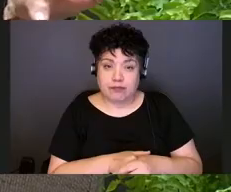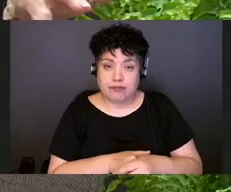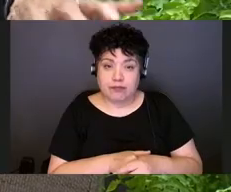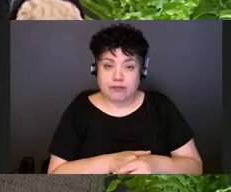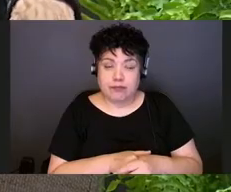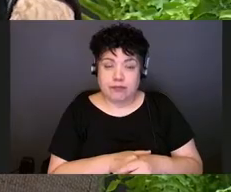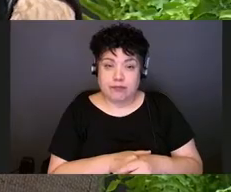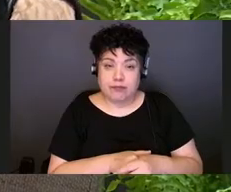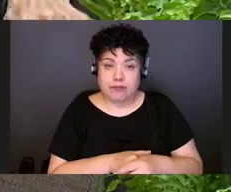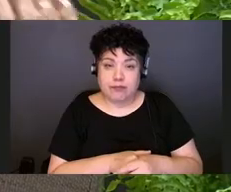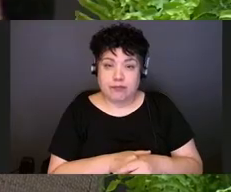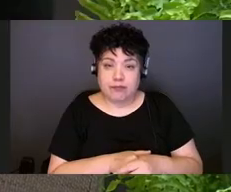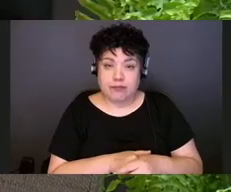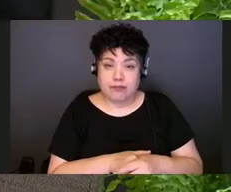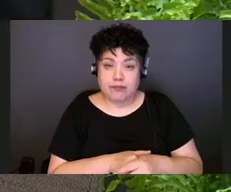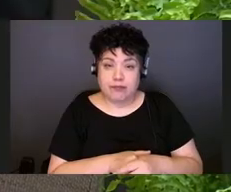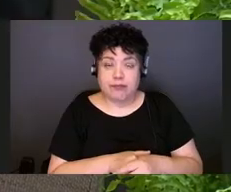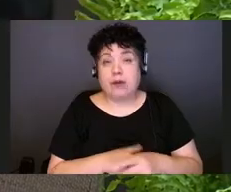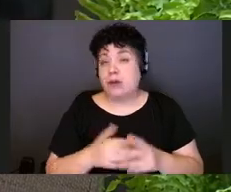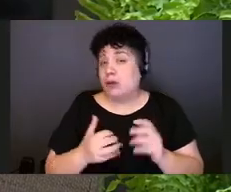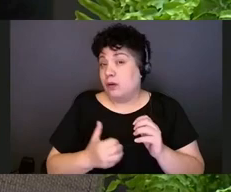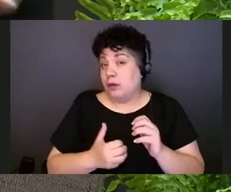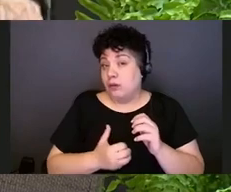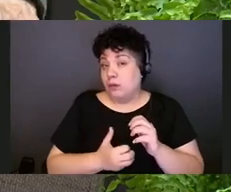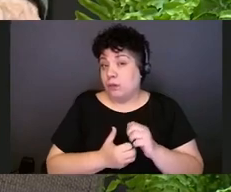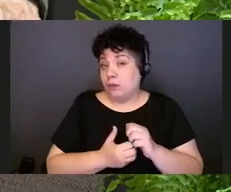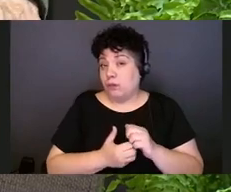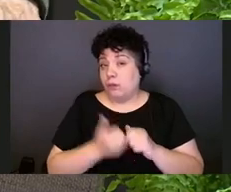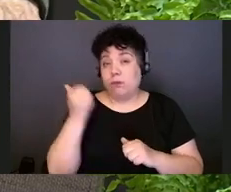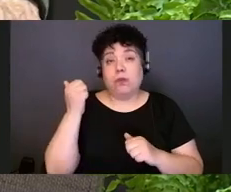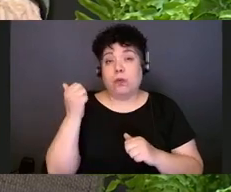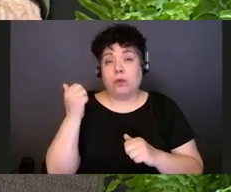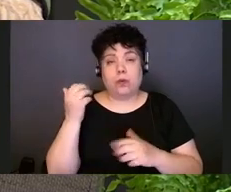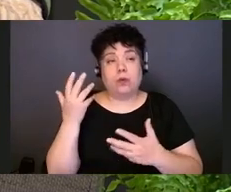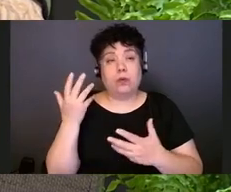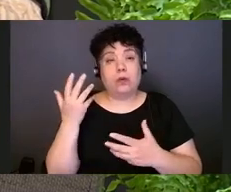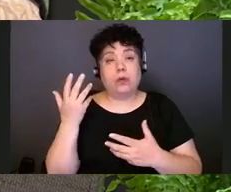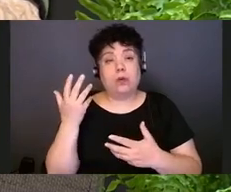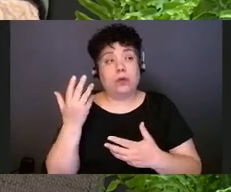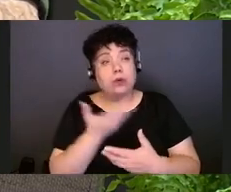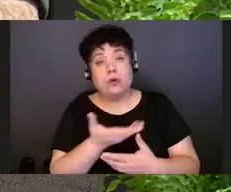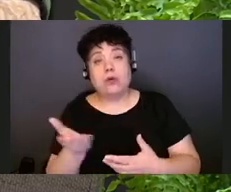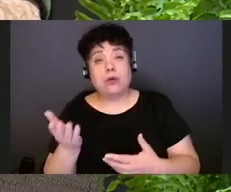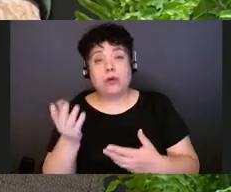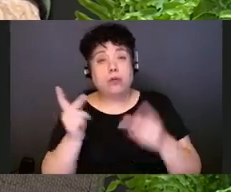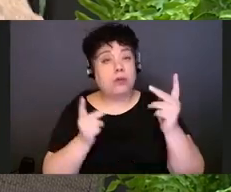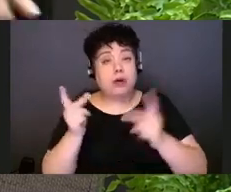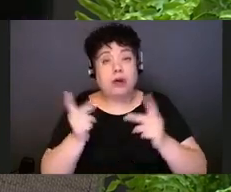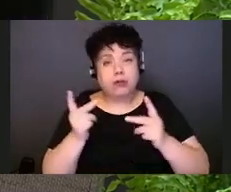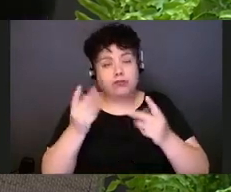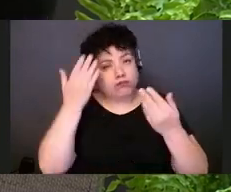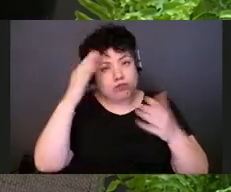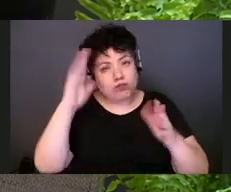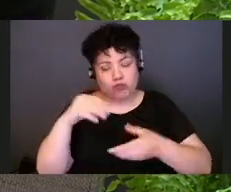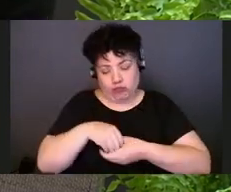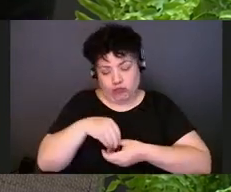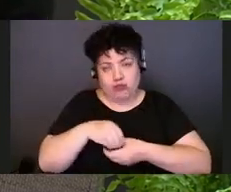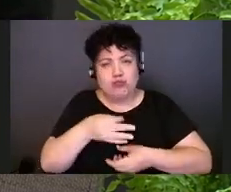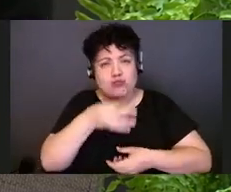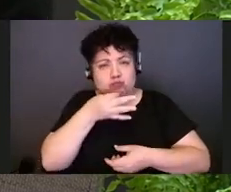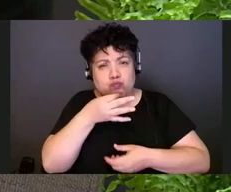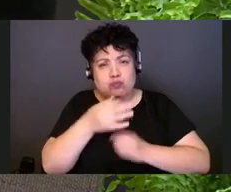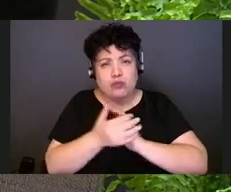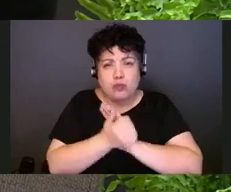most people don't know their own qualities. And most people don't think it's important